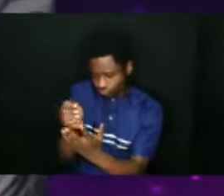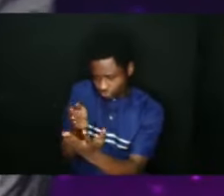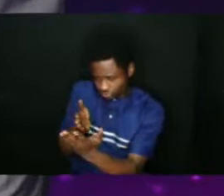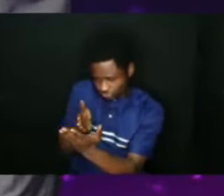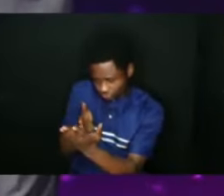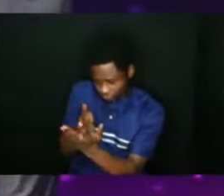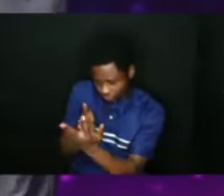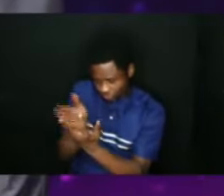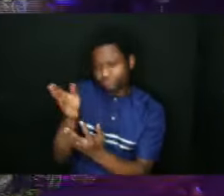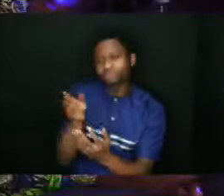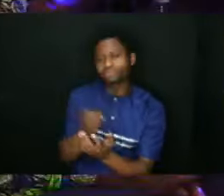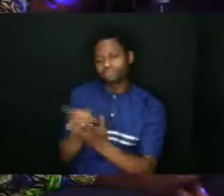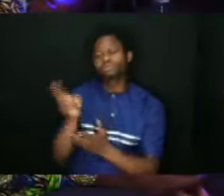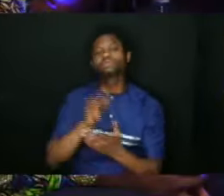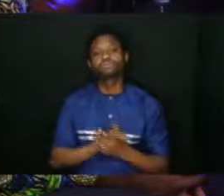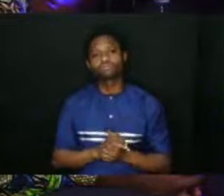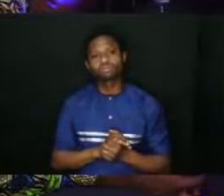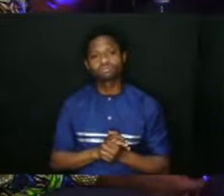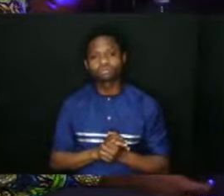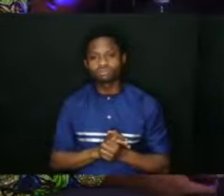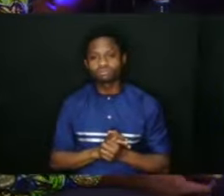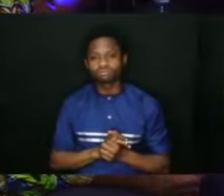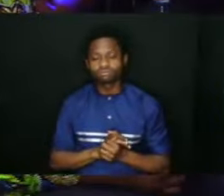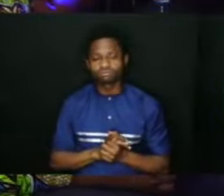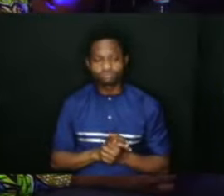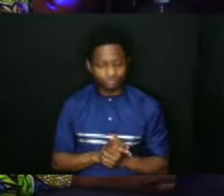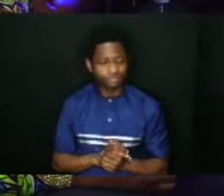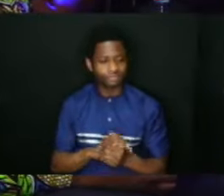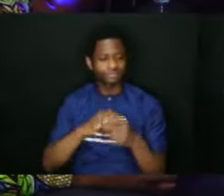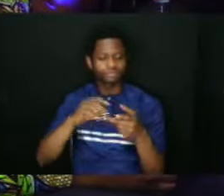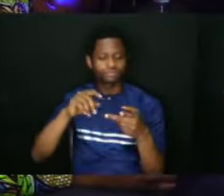transparency. The second, according to Exodus chapter